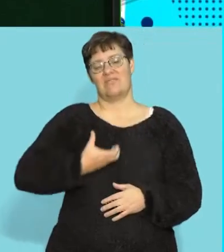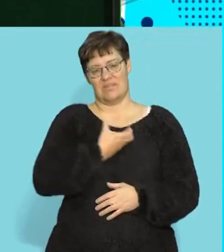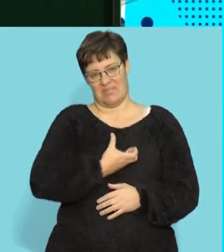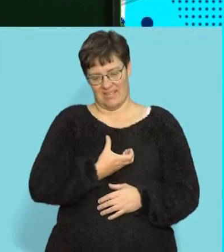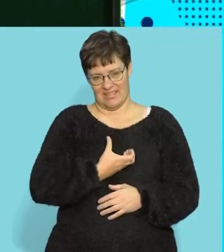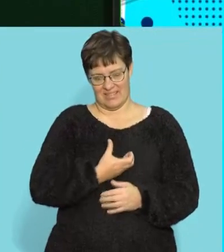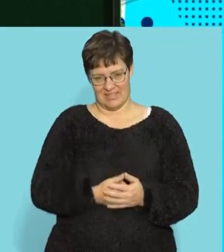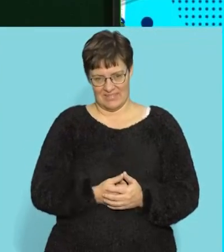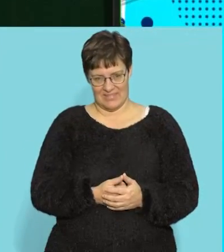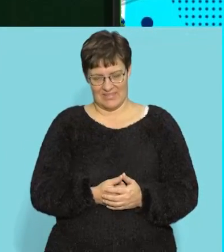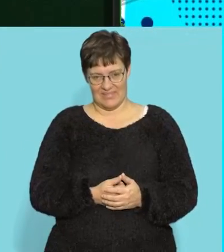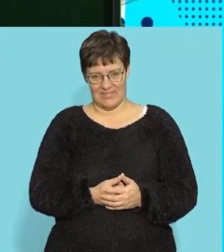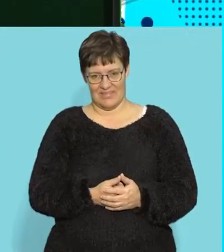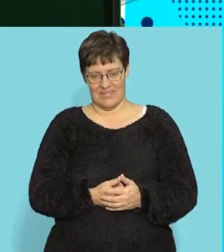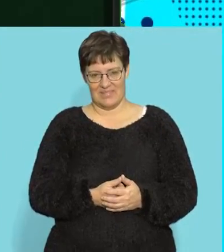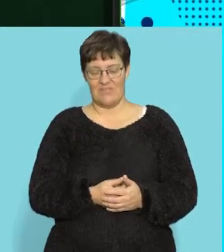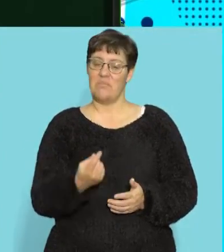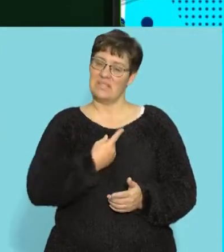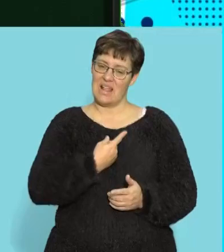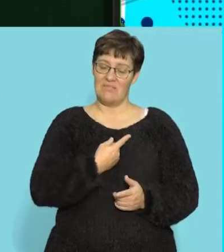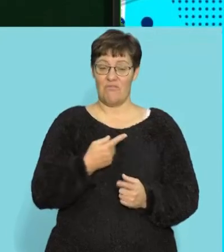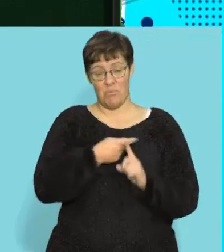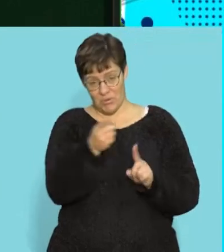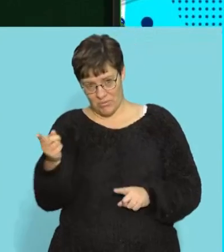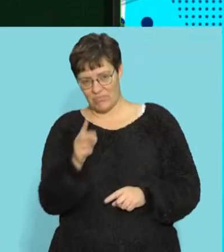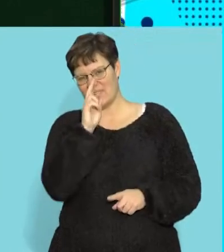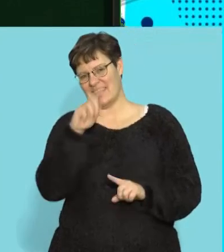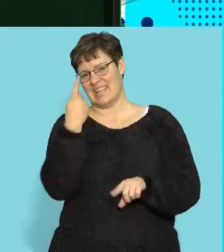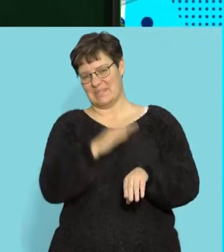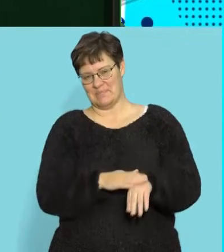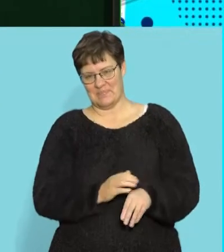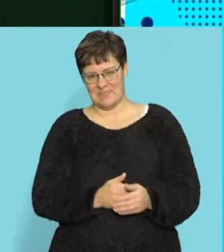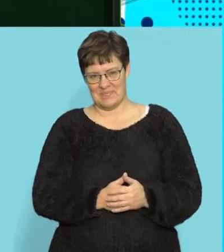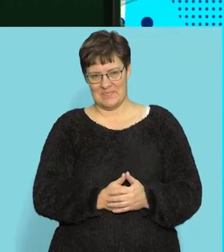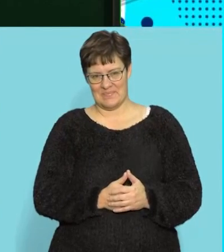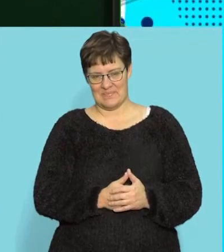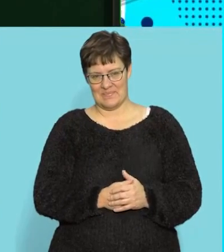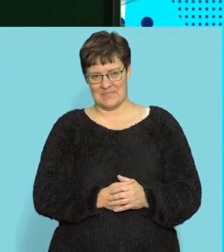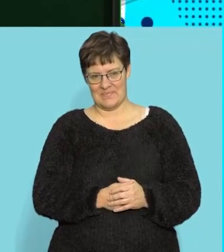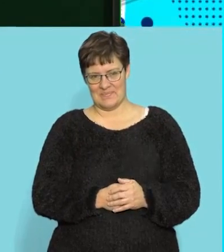comfortable in as far as these questions are concerned. From myself, from now, see you next time.